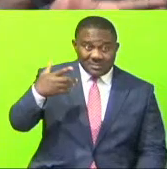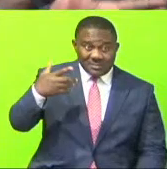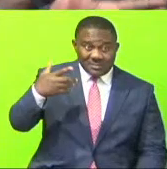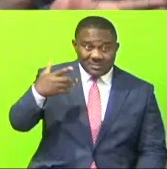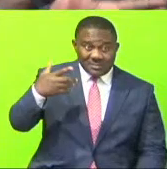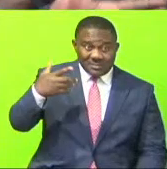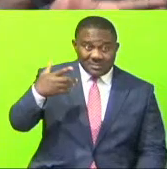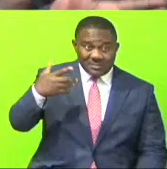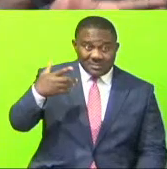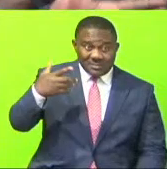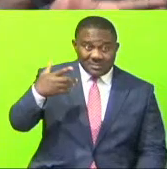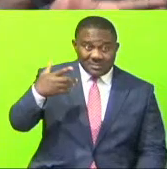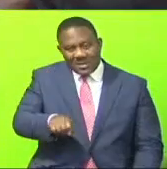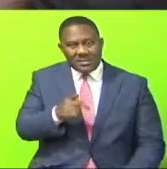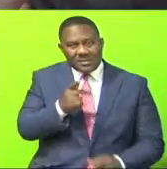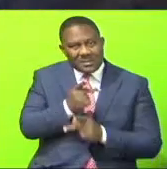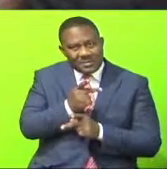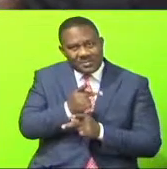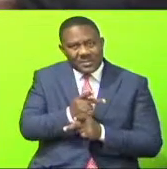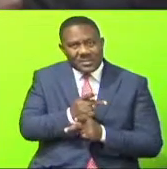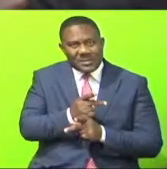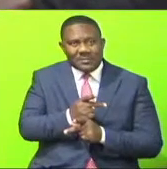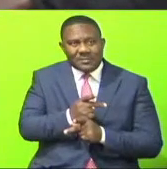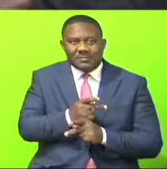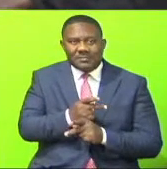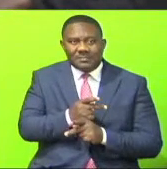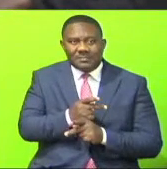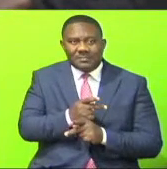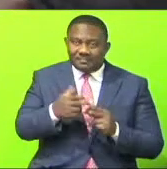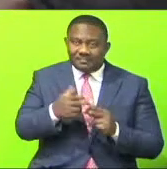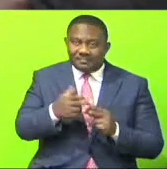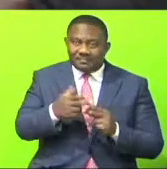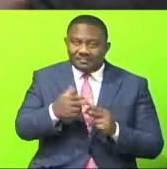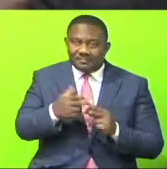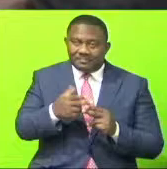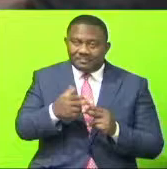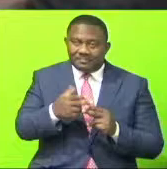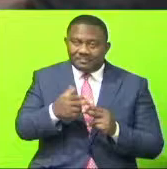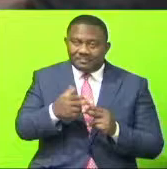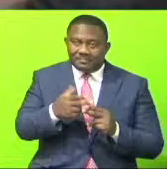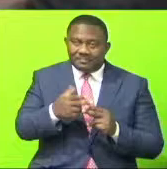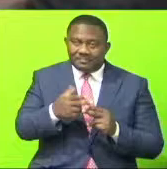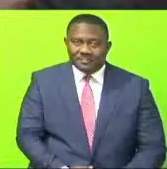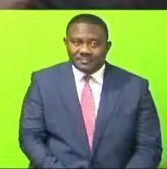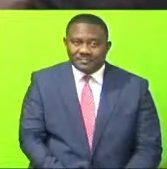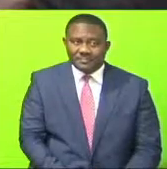name. Right now, Speaker, hallowed be your name. I'll finish.